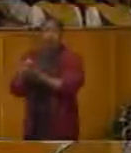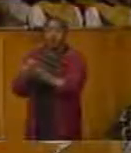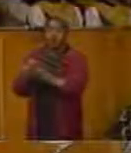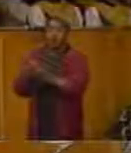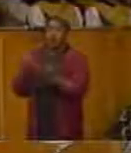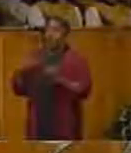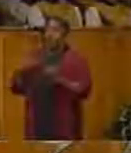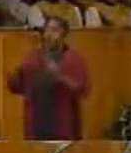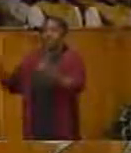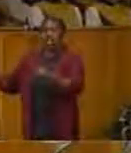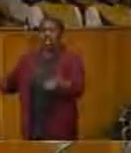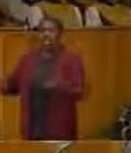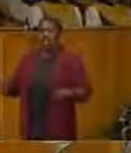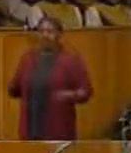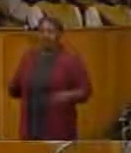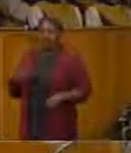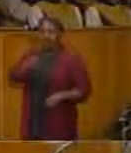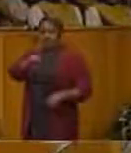outside.